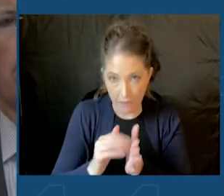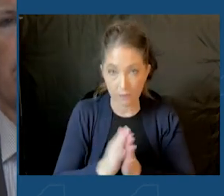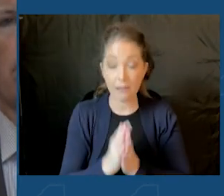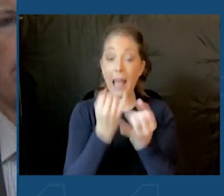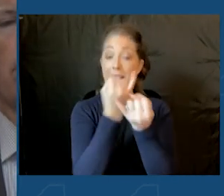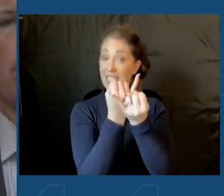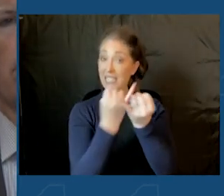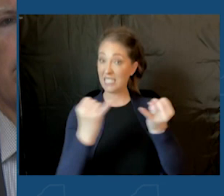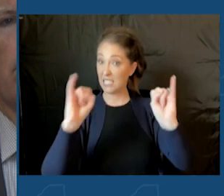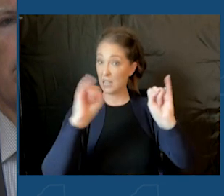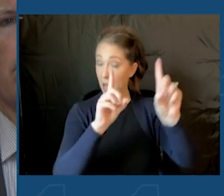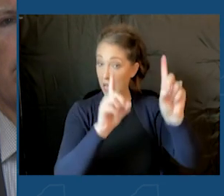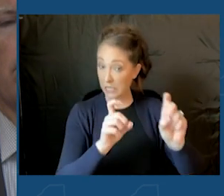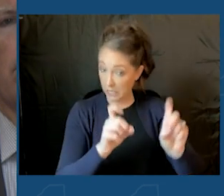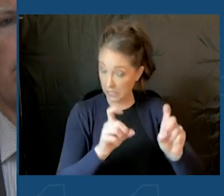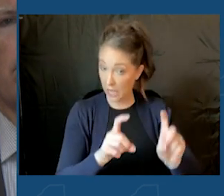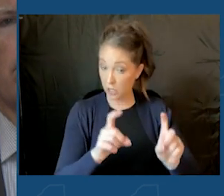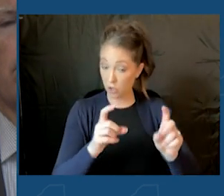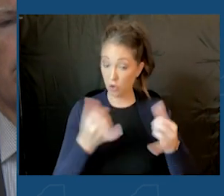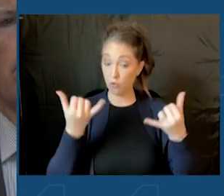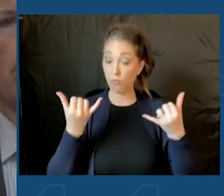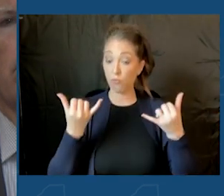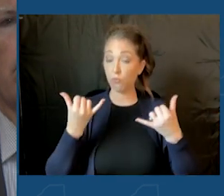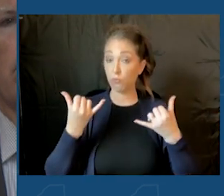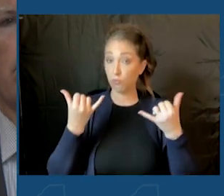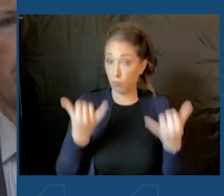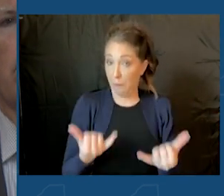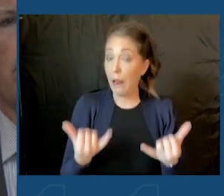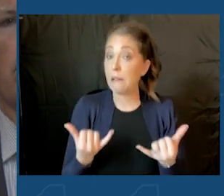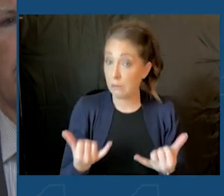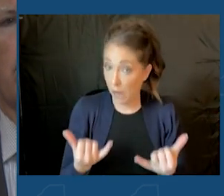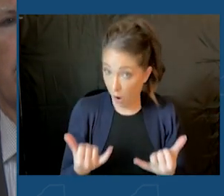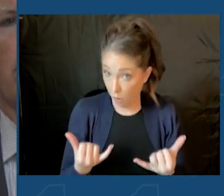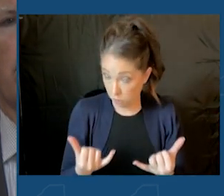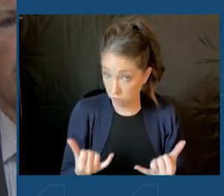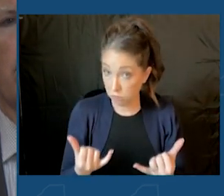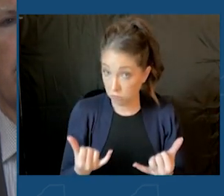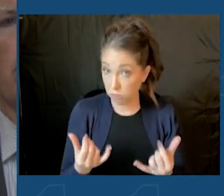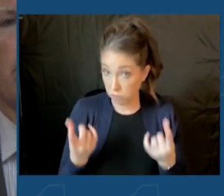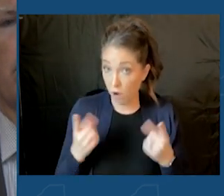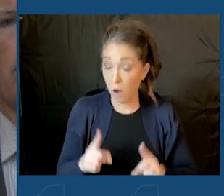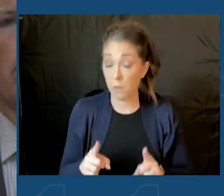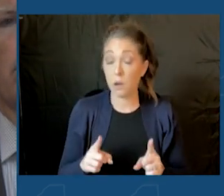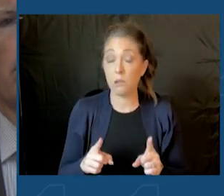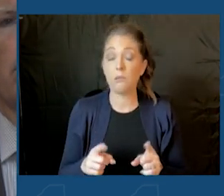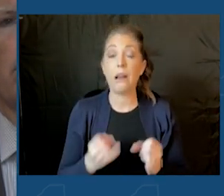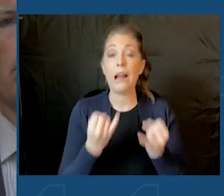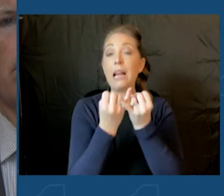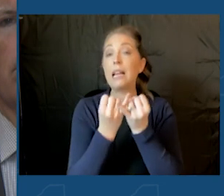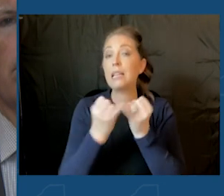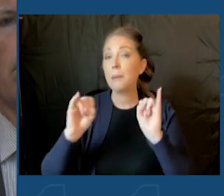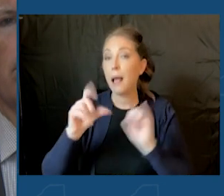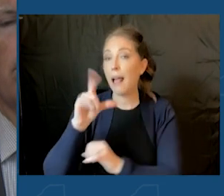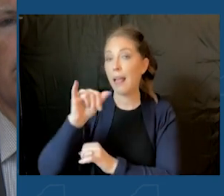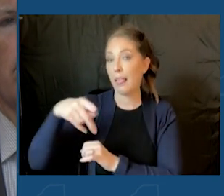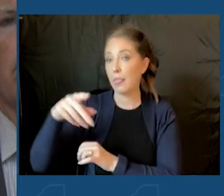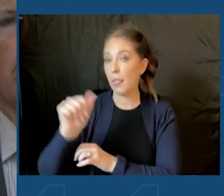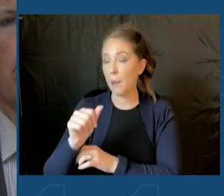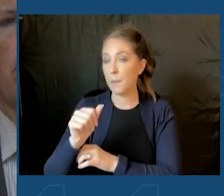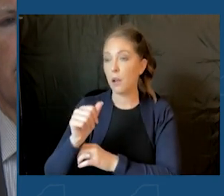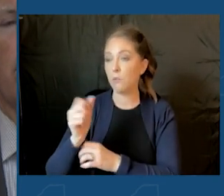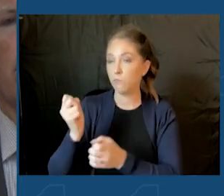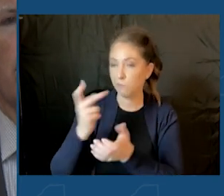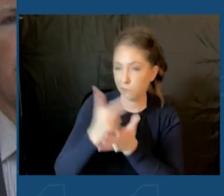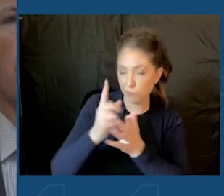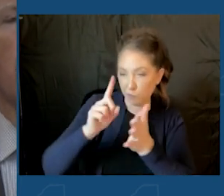testing is underway, has been underway. Independently, LIPA's verified about 2/3 of the internal tests,